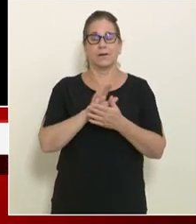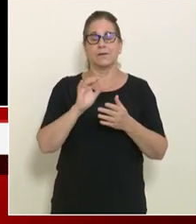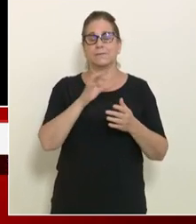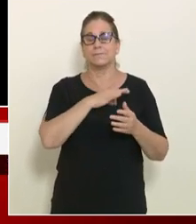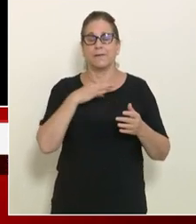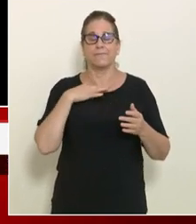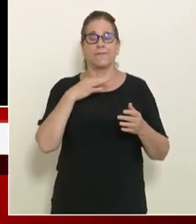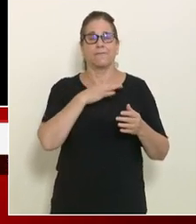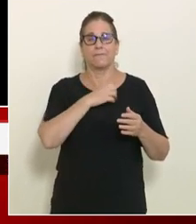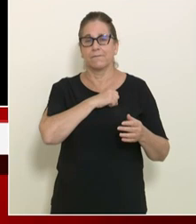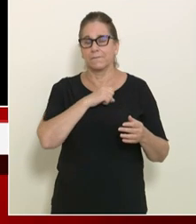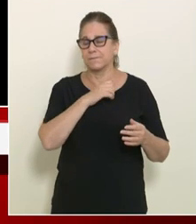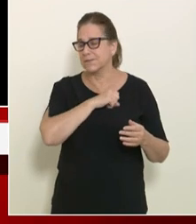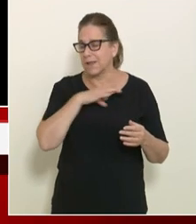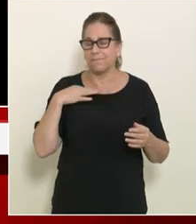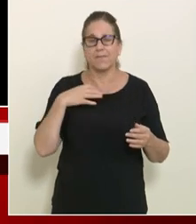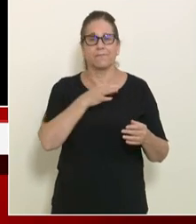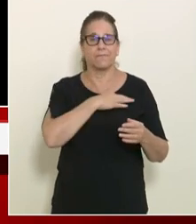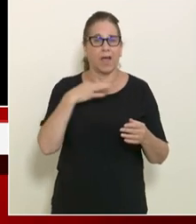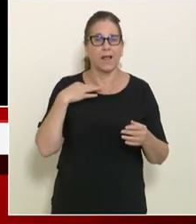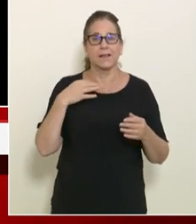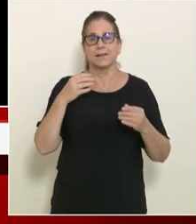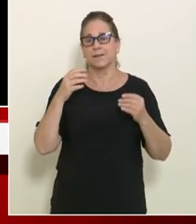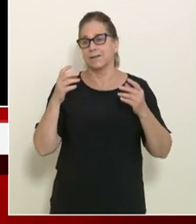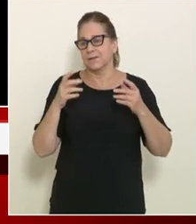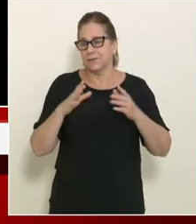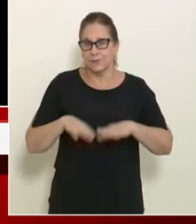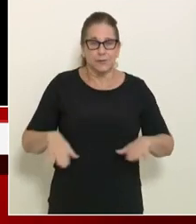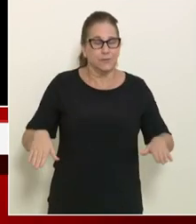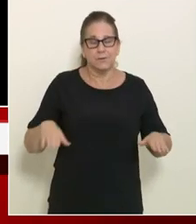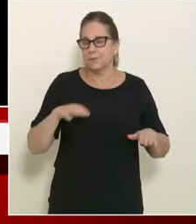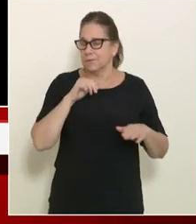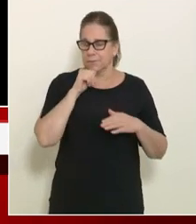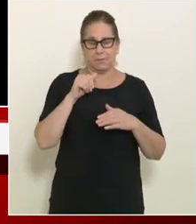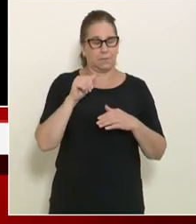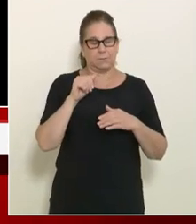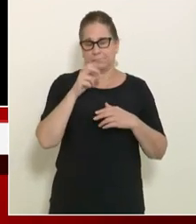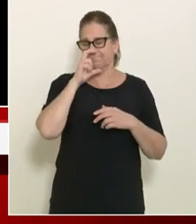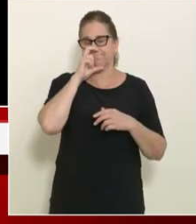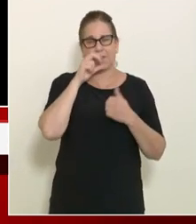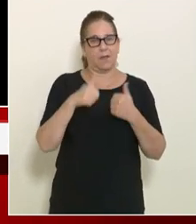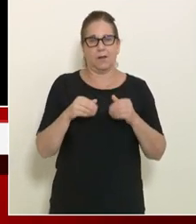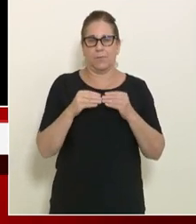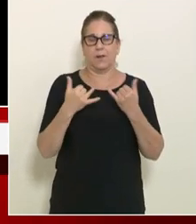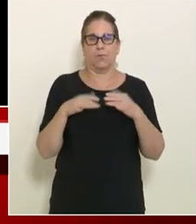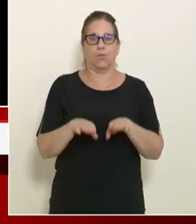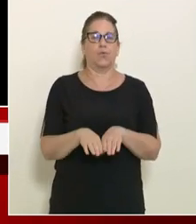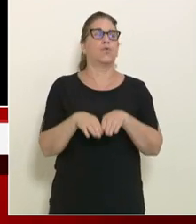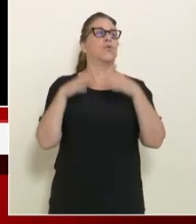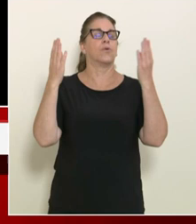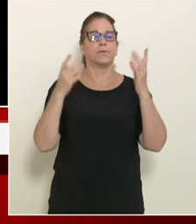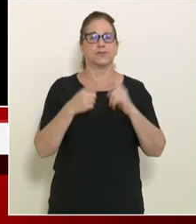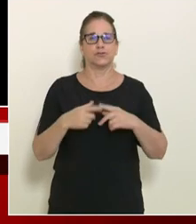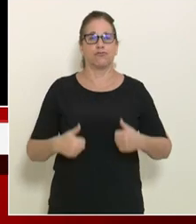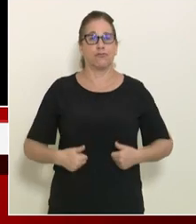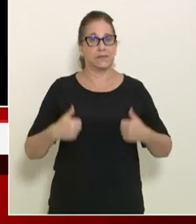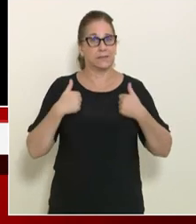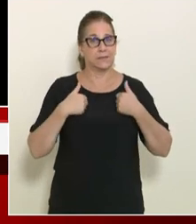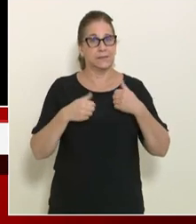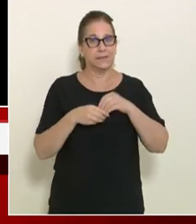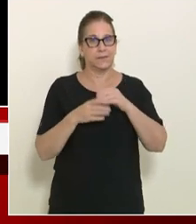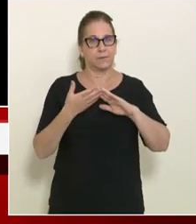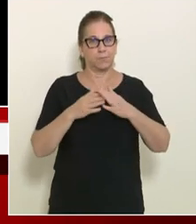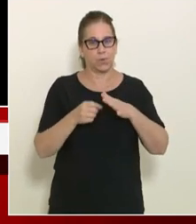be upon us to make sure that in addition to the required annual vaccines for children or